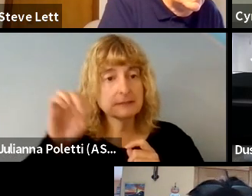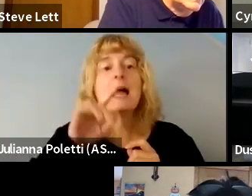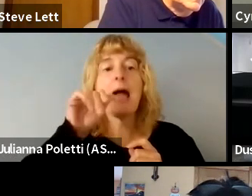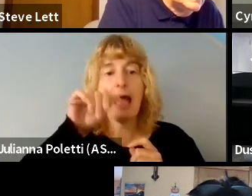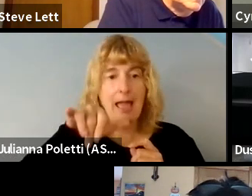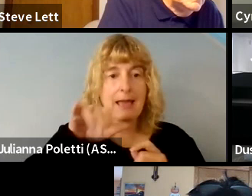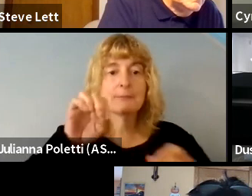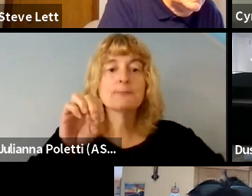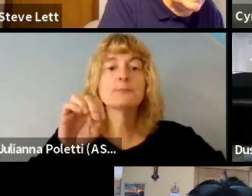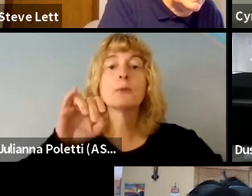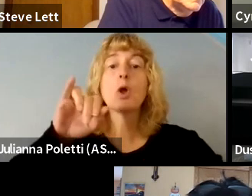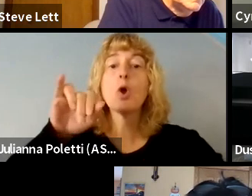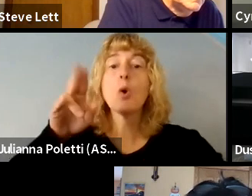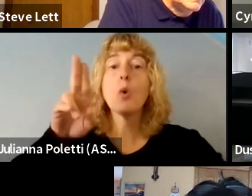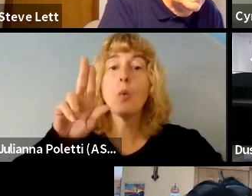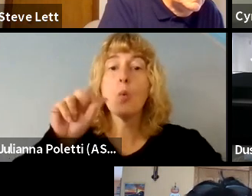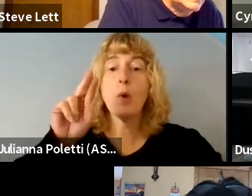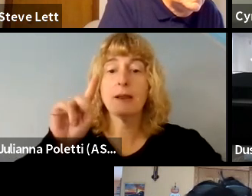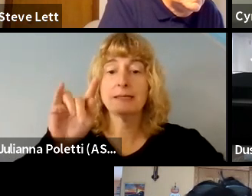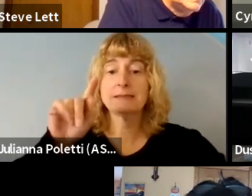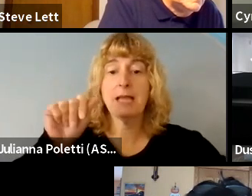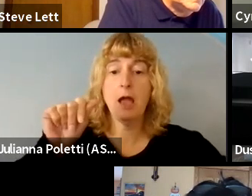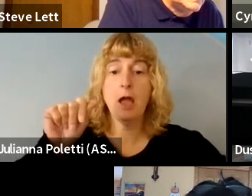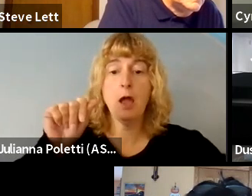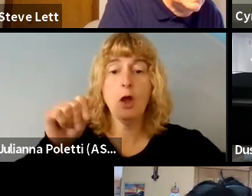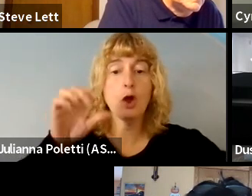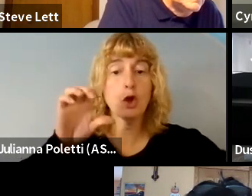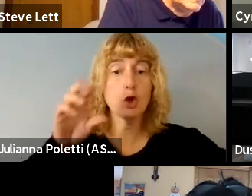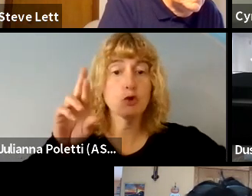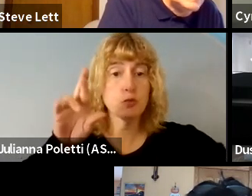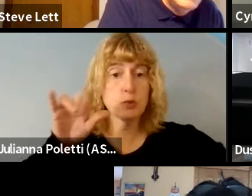Juanita Curry. Aye.